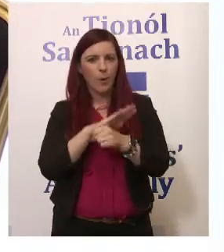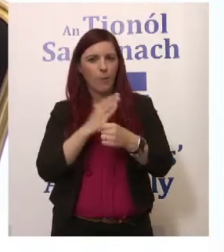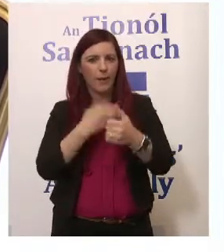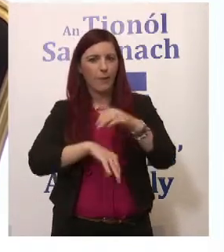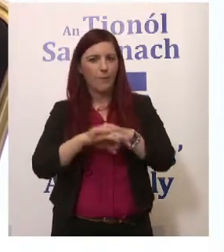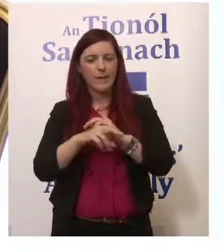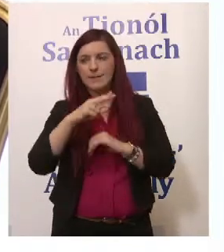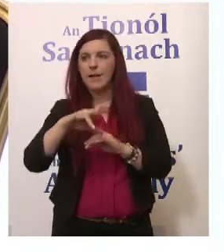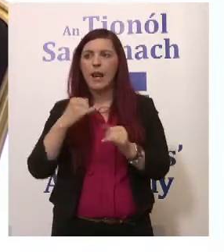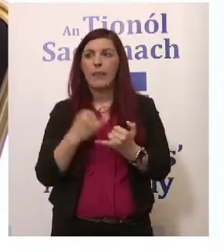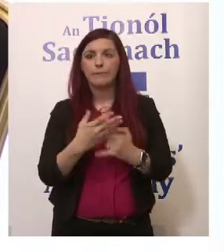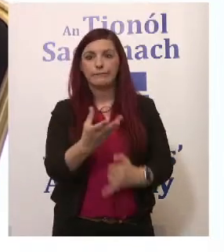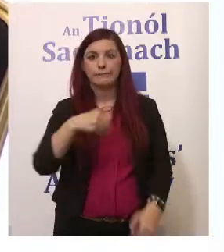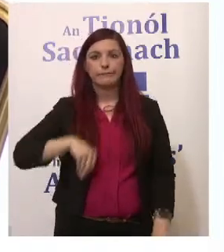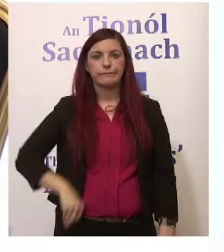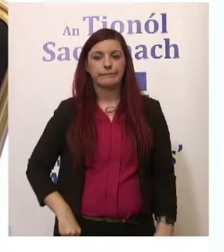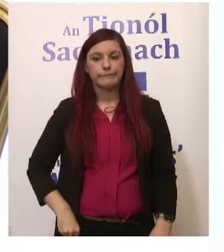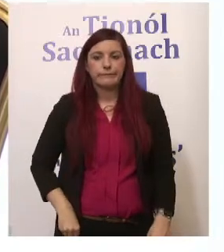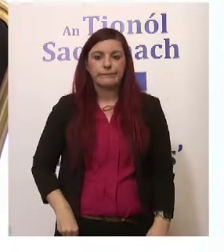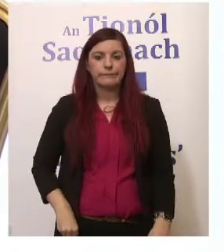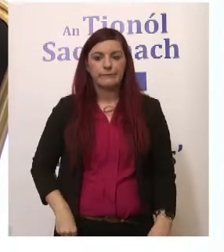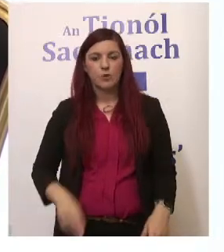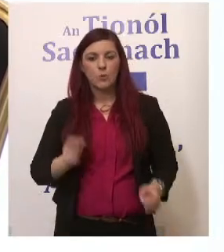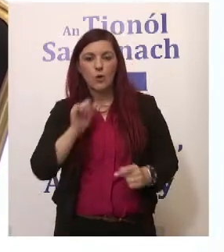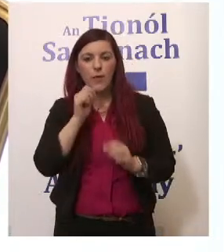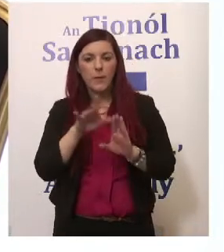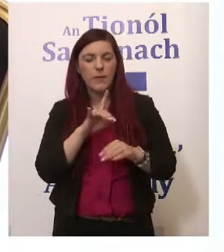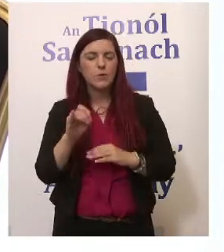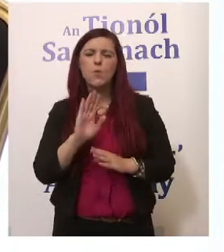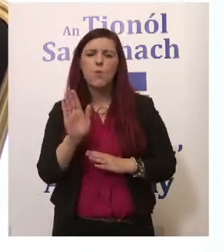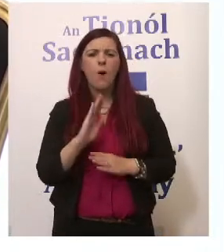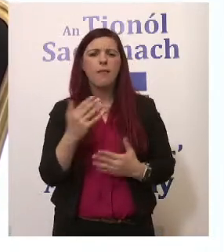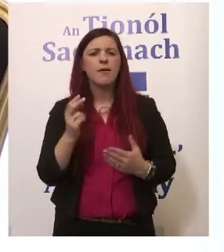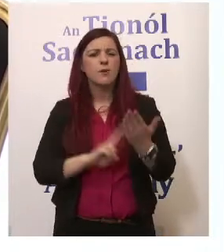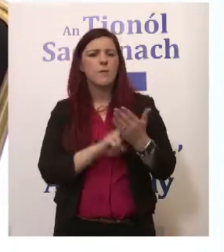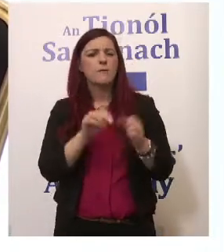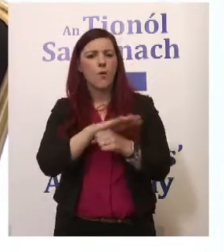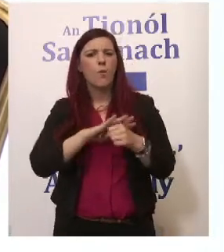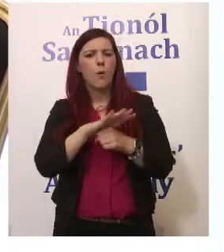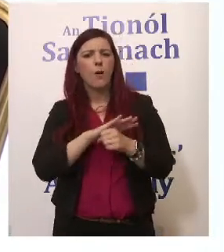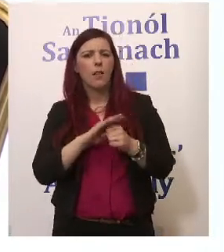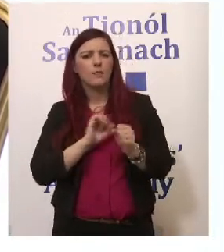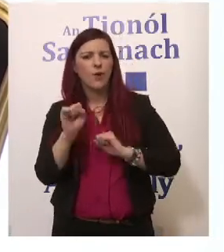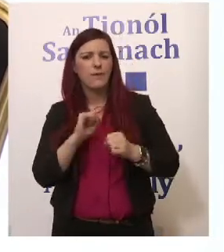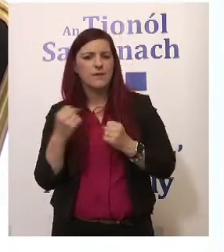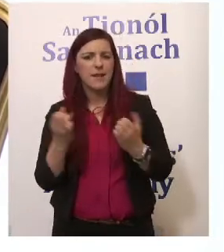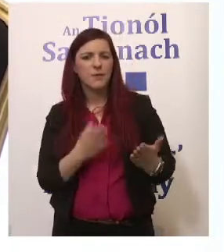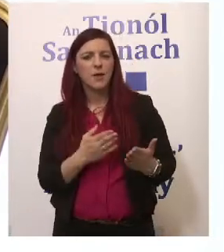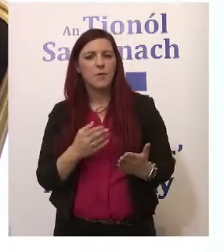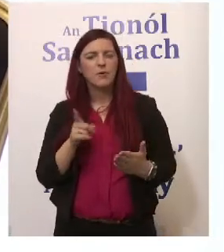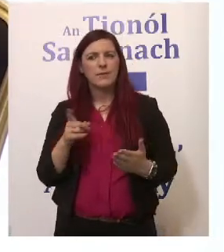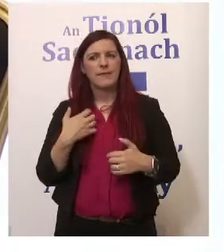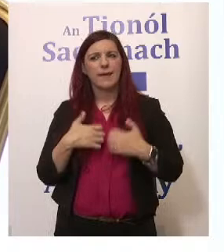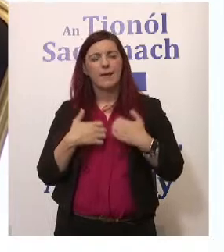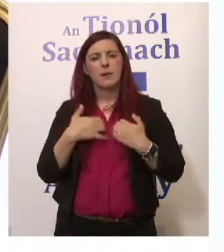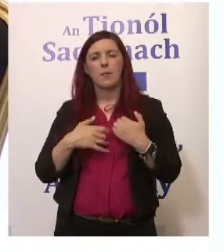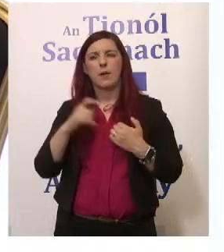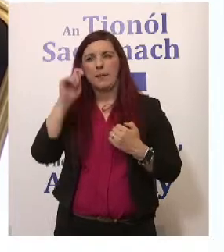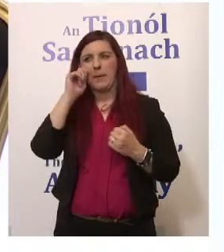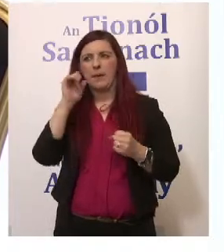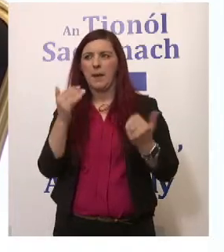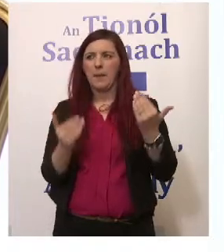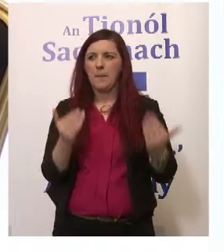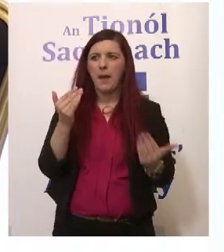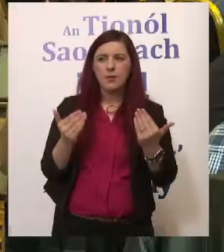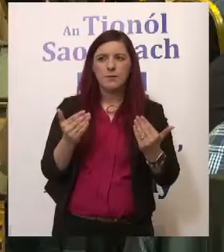not like the property tax would go up for no reason. It would map onto additional service delivery. But in terms of a comparative